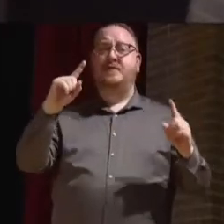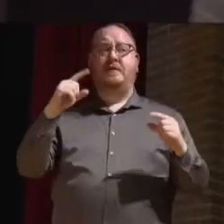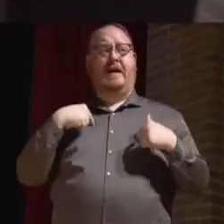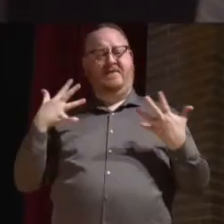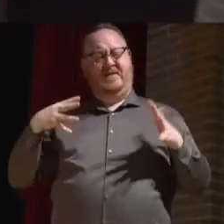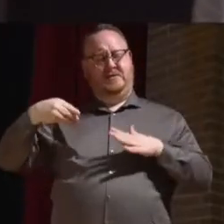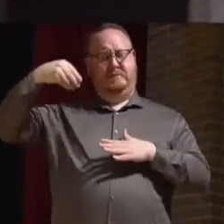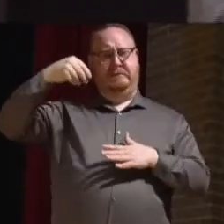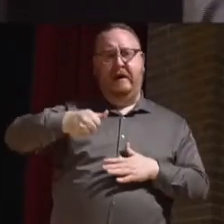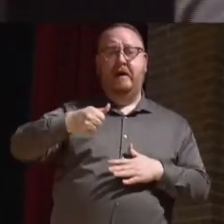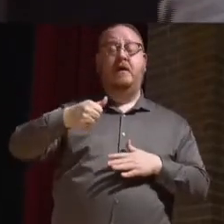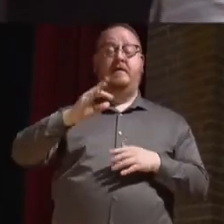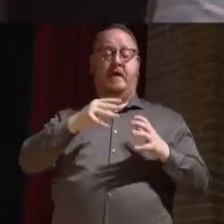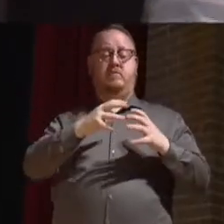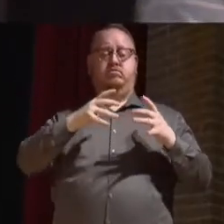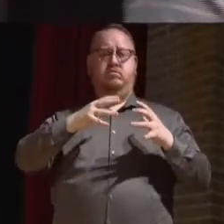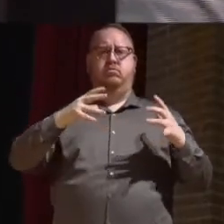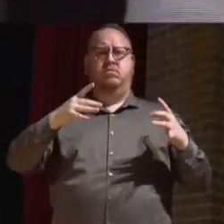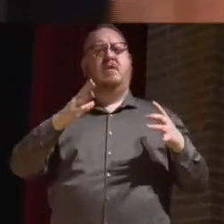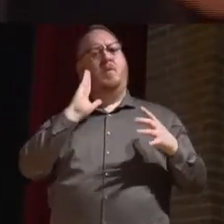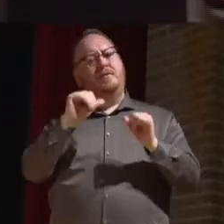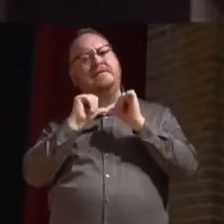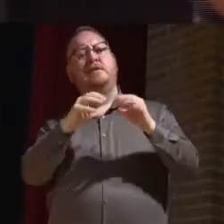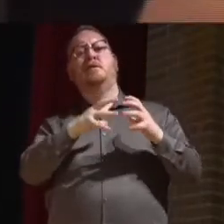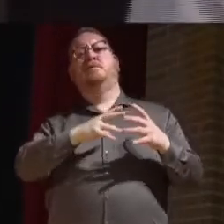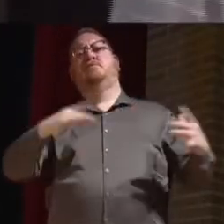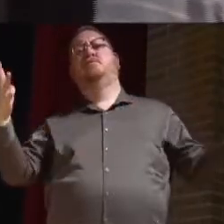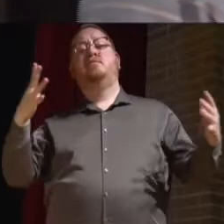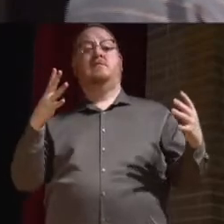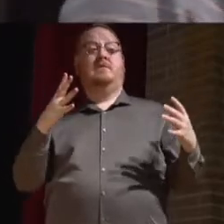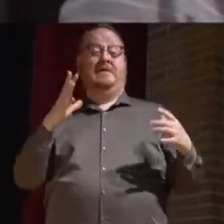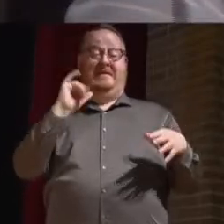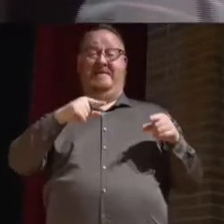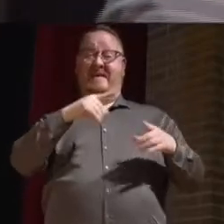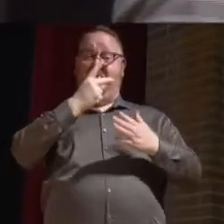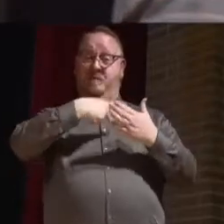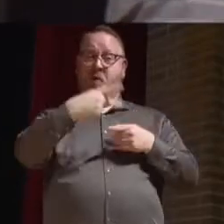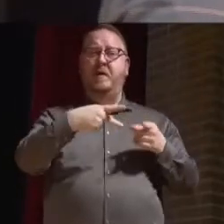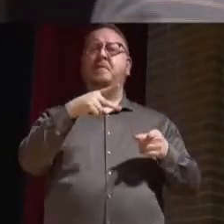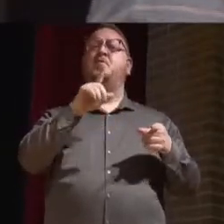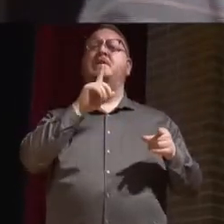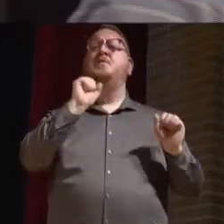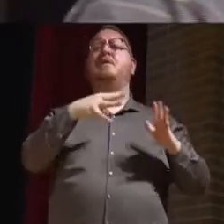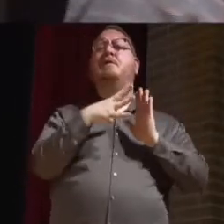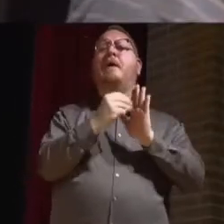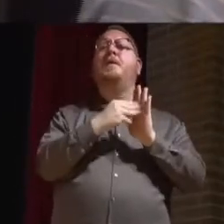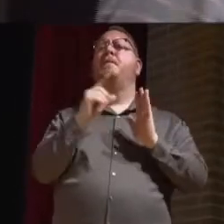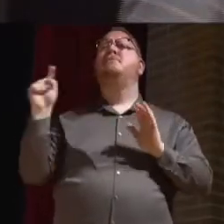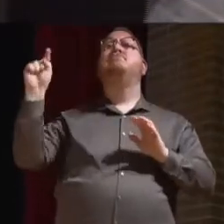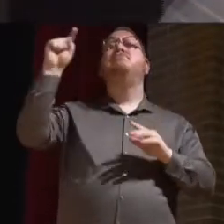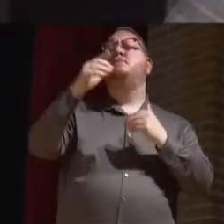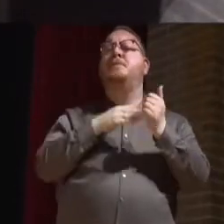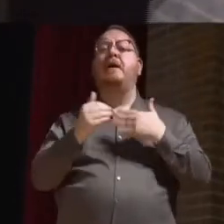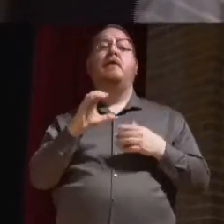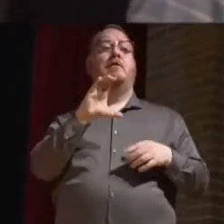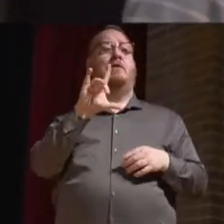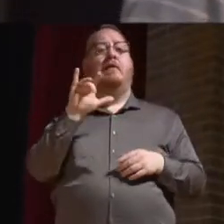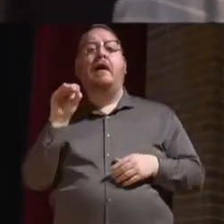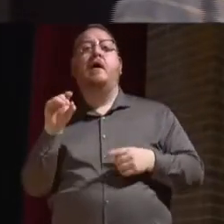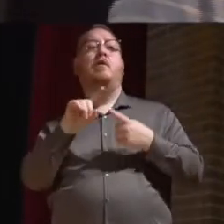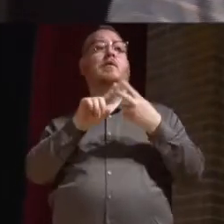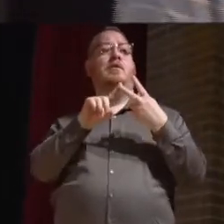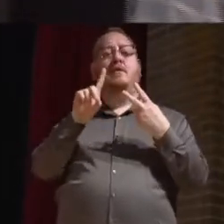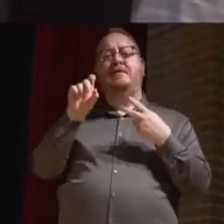keep growing it, and it can be duplicated easy, whether or not it's here in Davison or in Clio or in South Lyon or all those other spots,